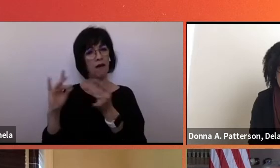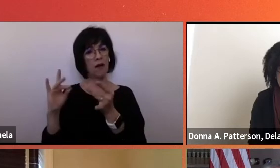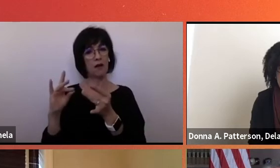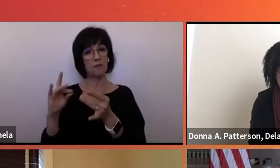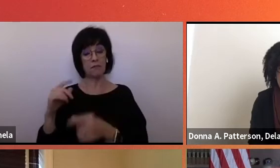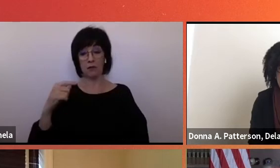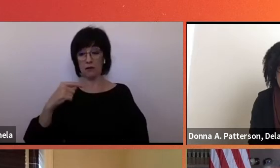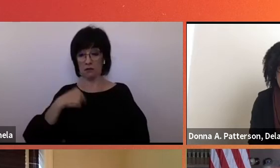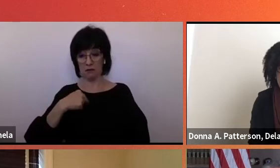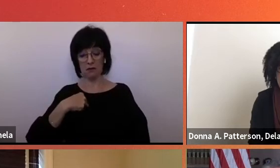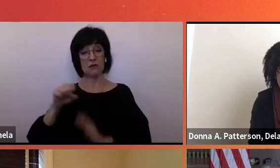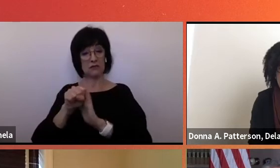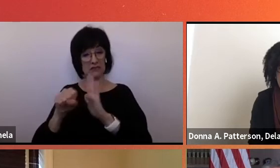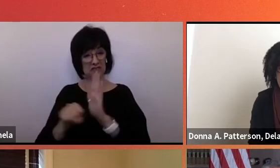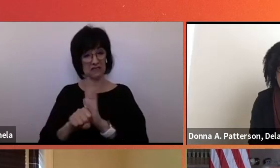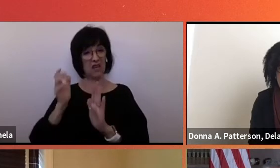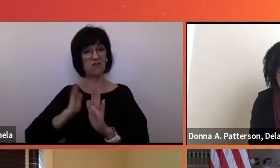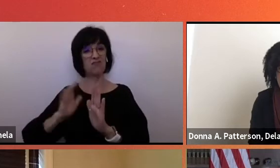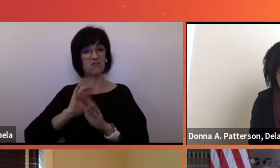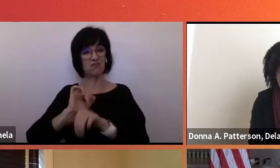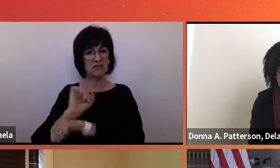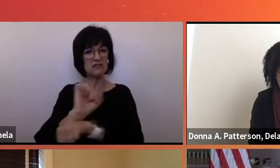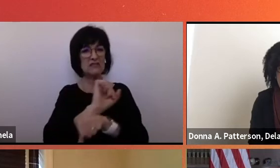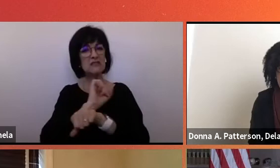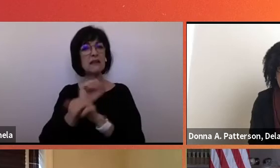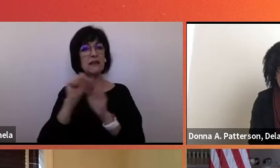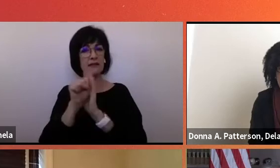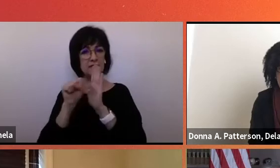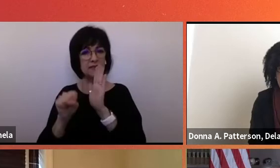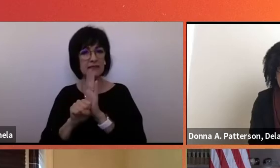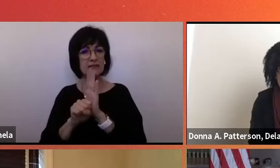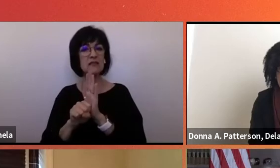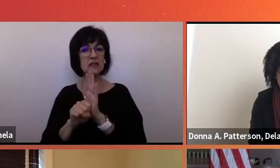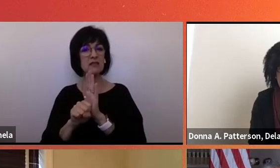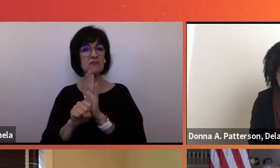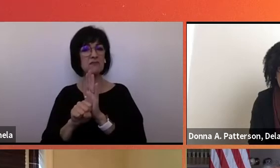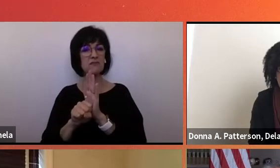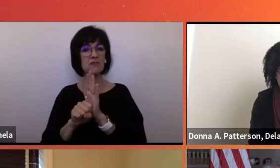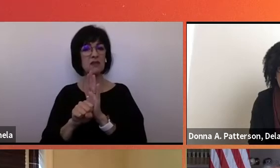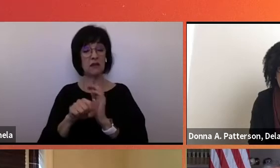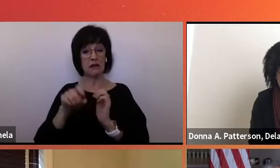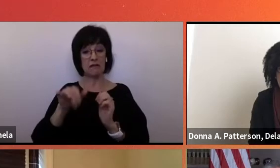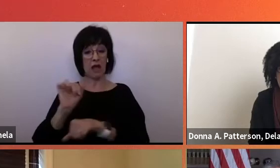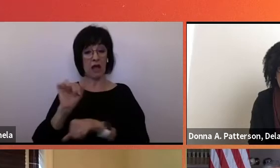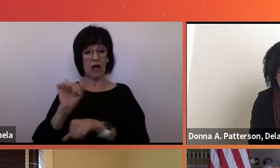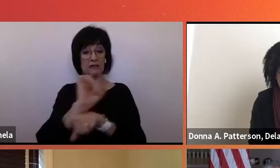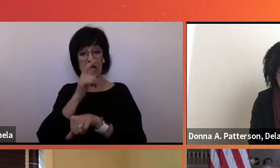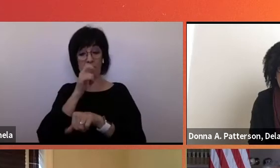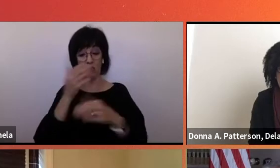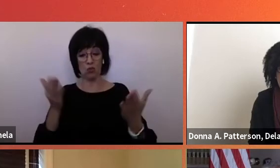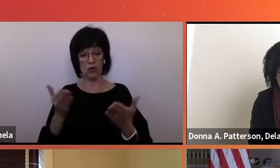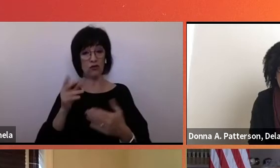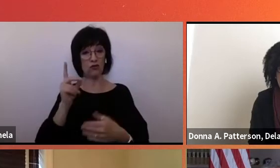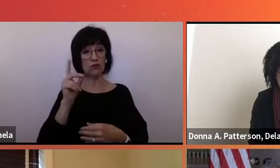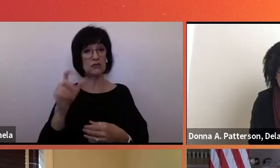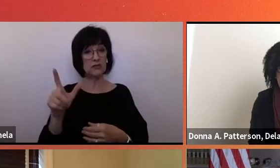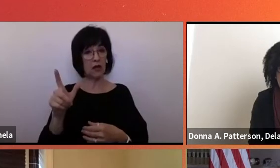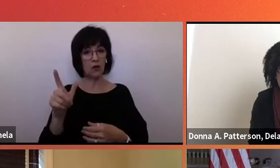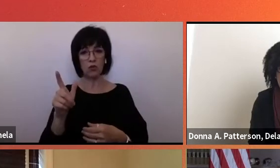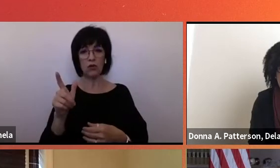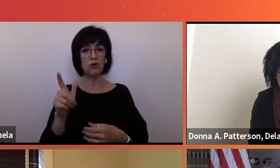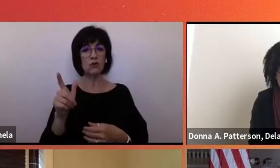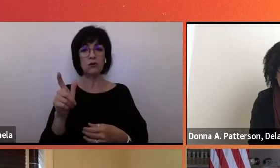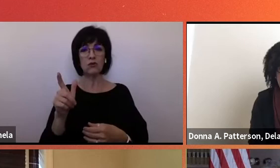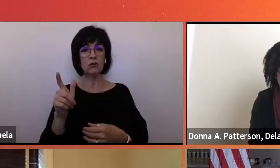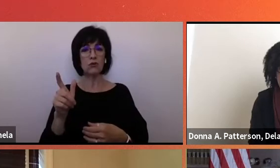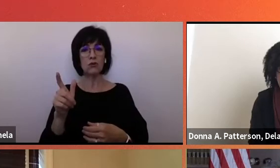state. As you said, the slaves that were here in Delaware were not affected